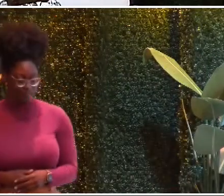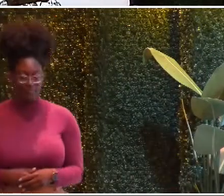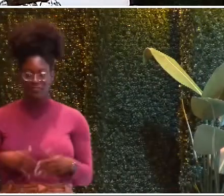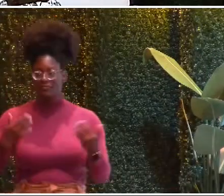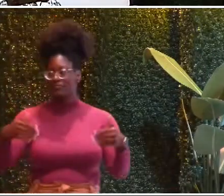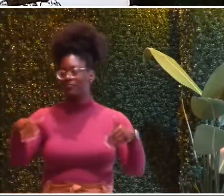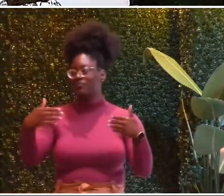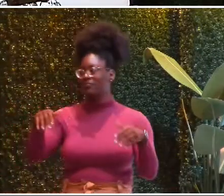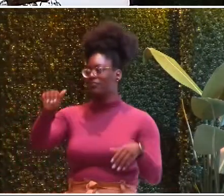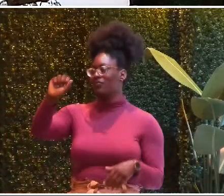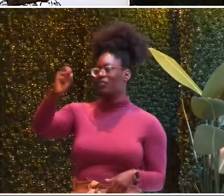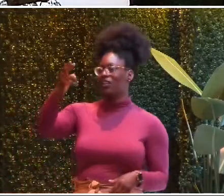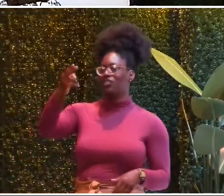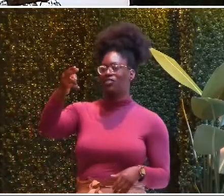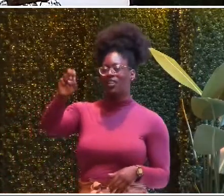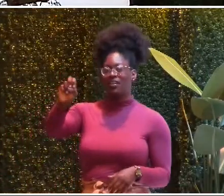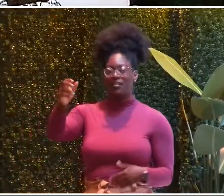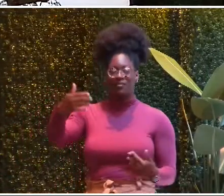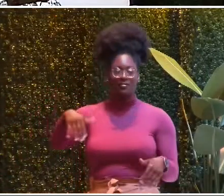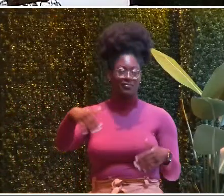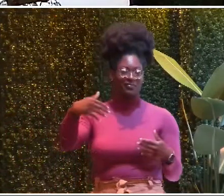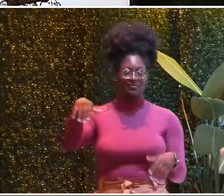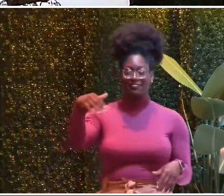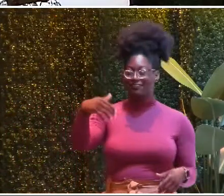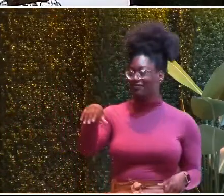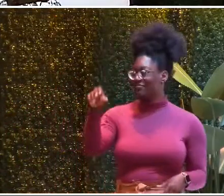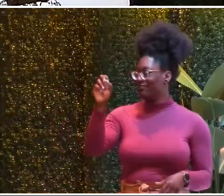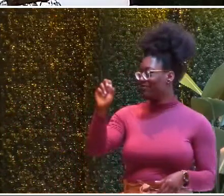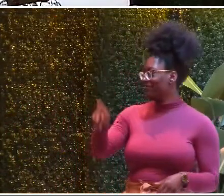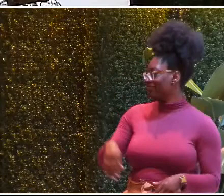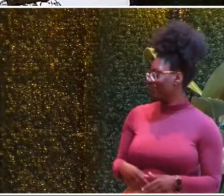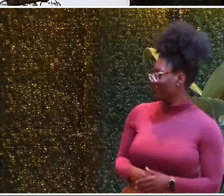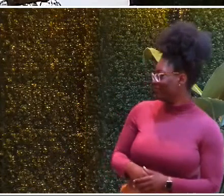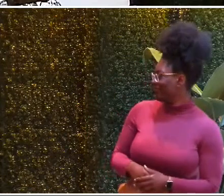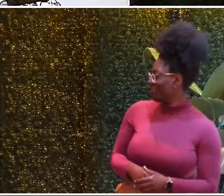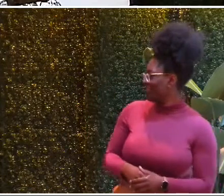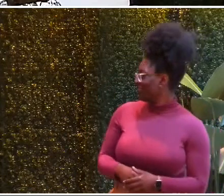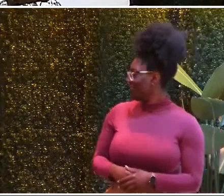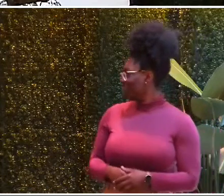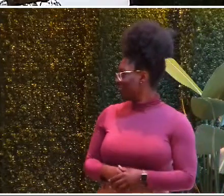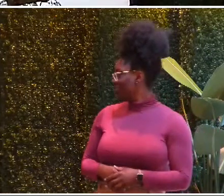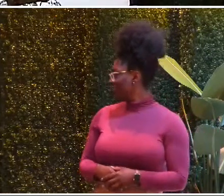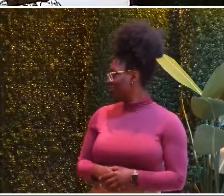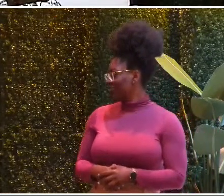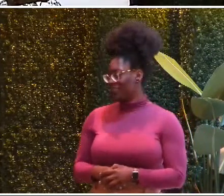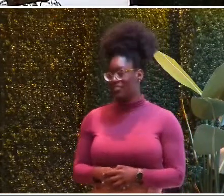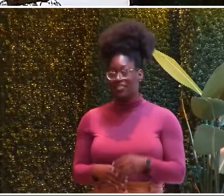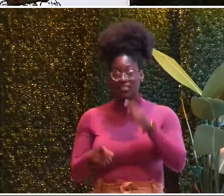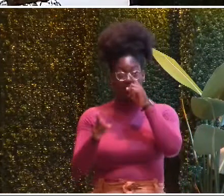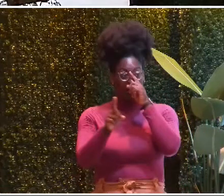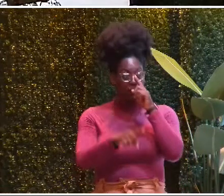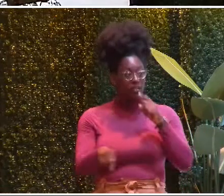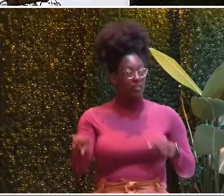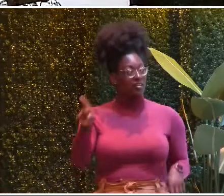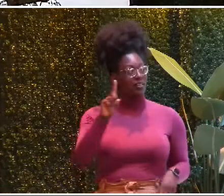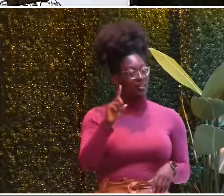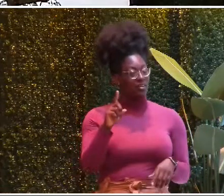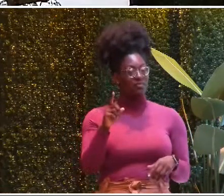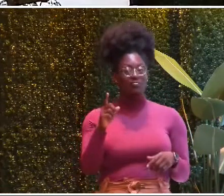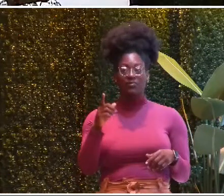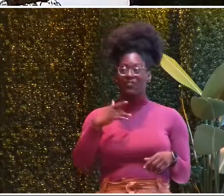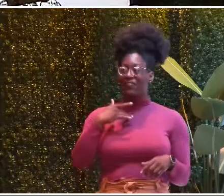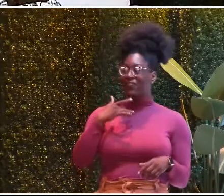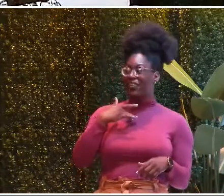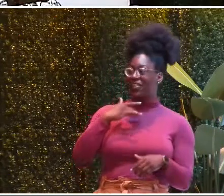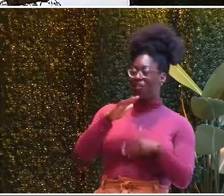Ashe, okay? Are y'all here? Are y'all feeling that? Do y'all feel all our folks who just were